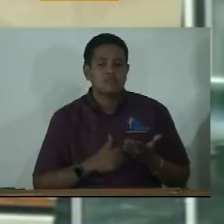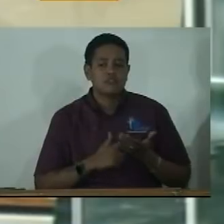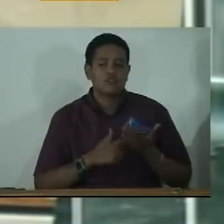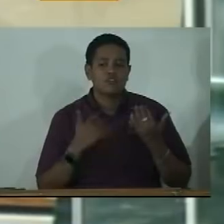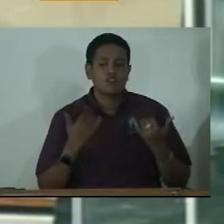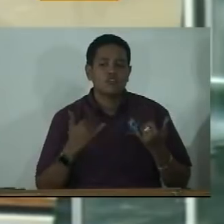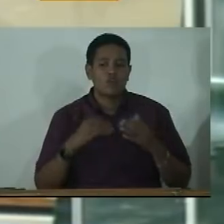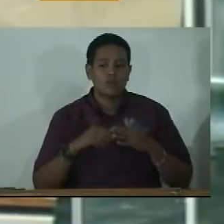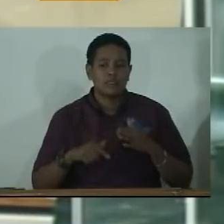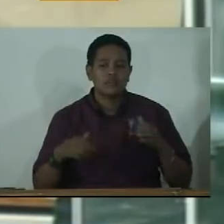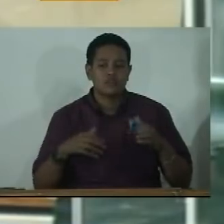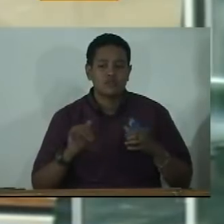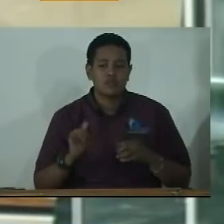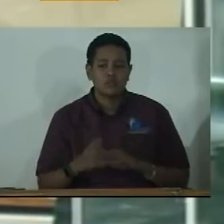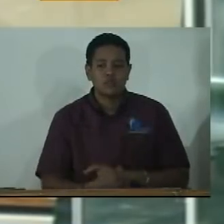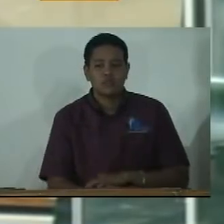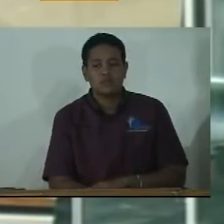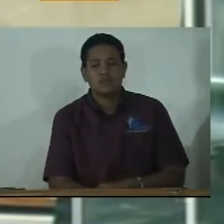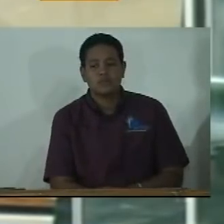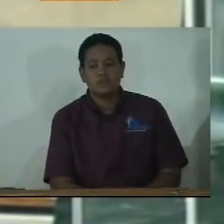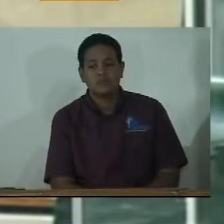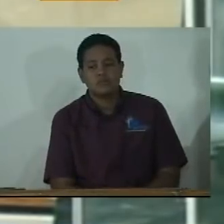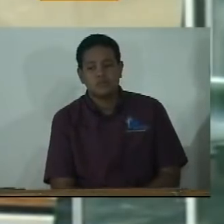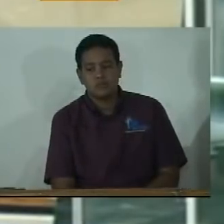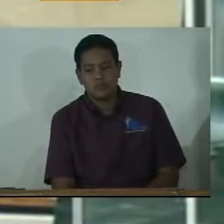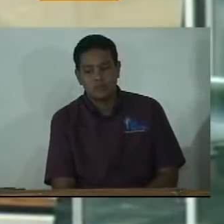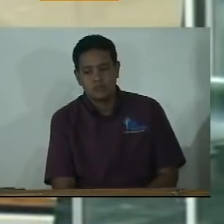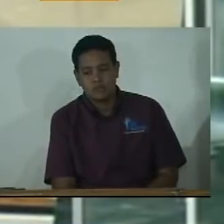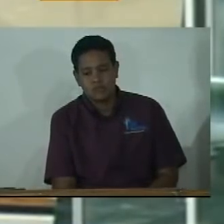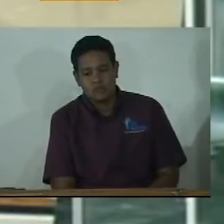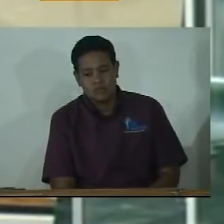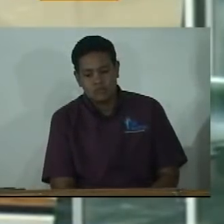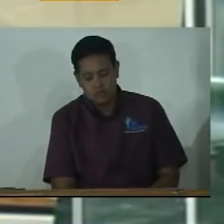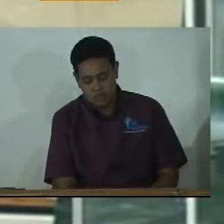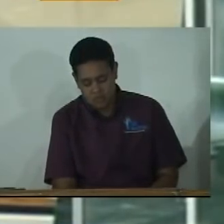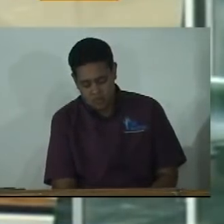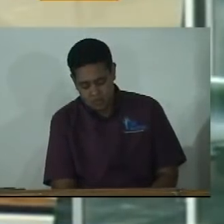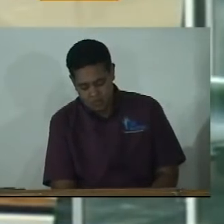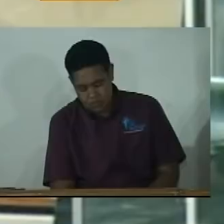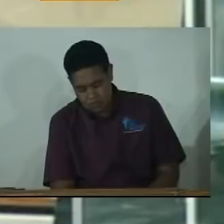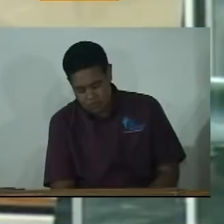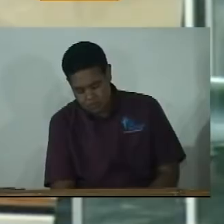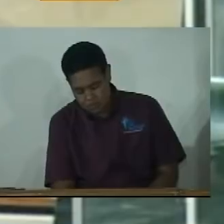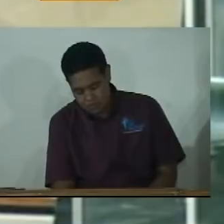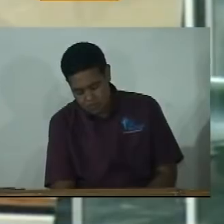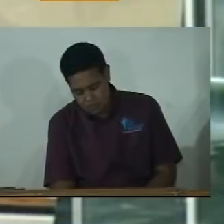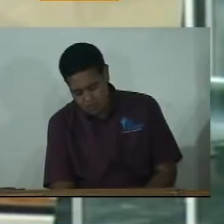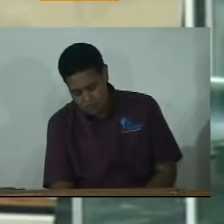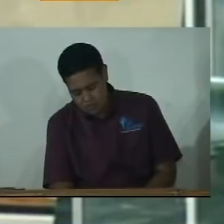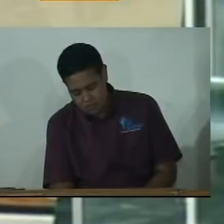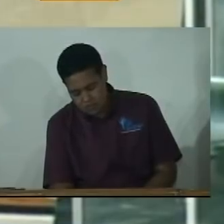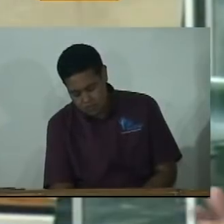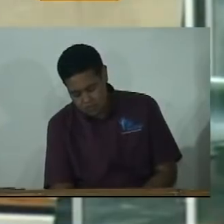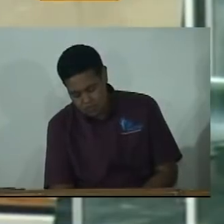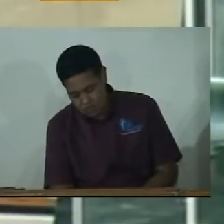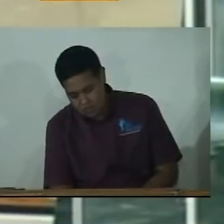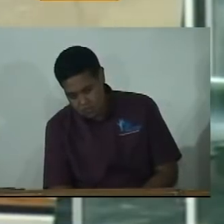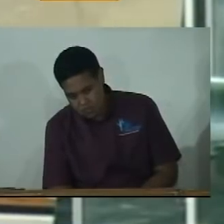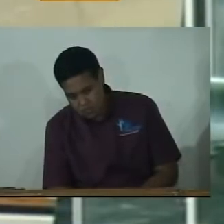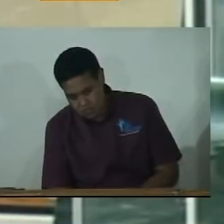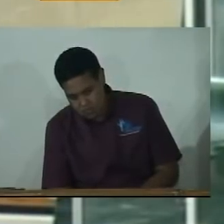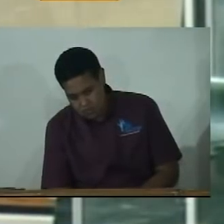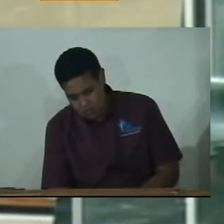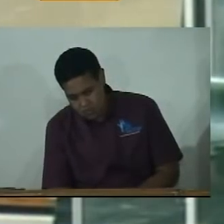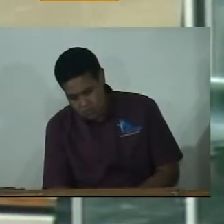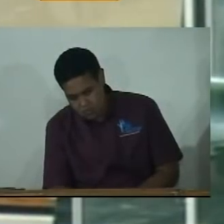within this body as well. And as always, we prioritize the legislative agenda, but that will